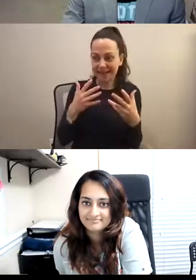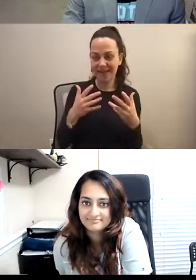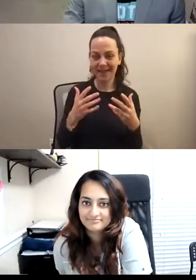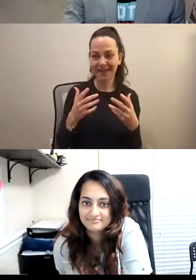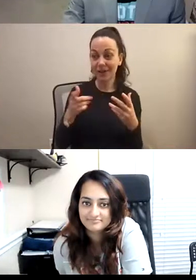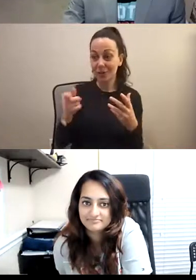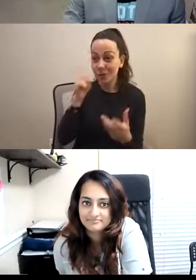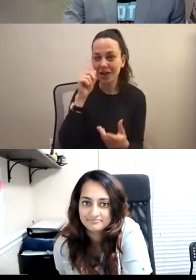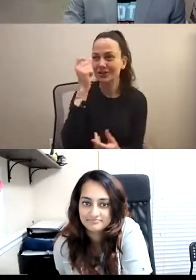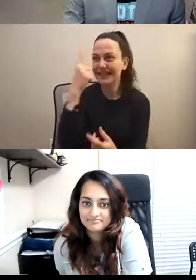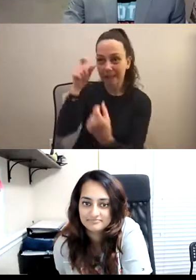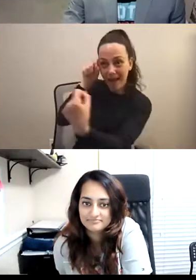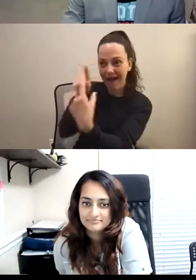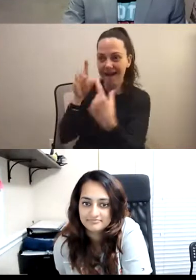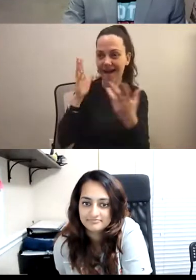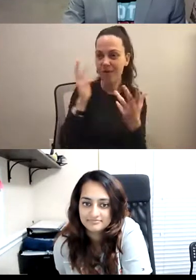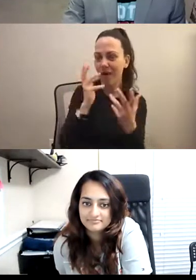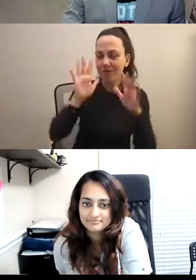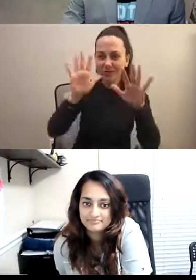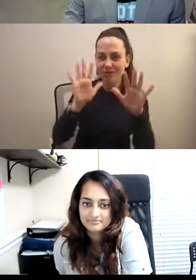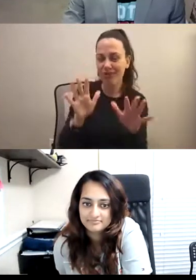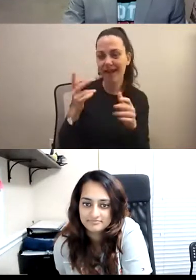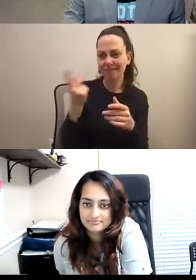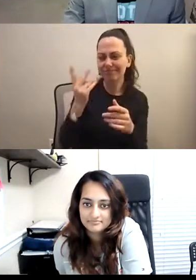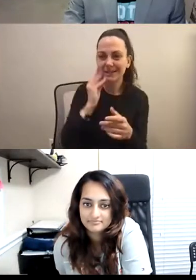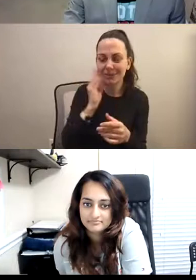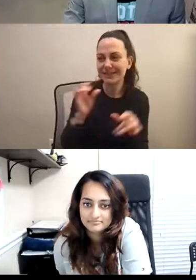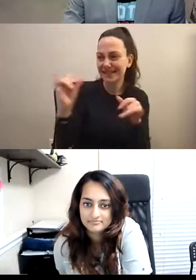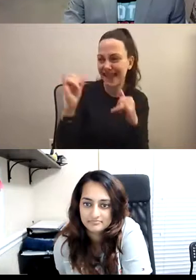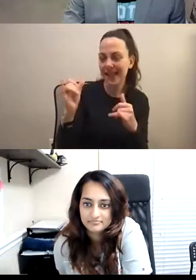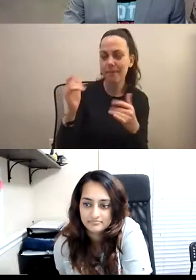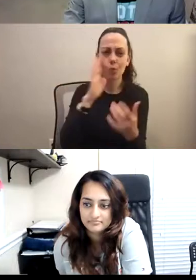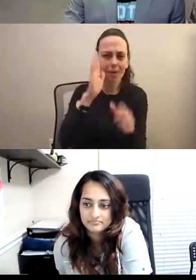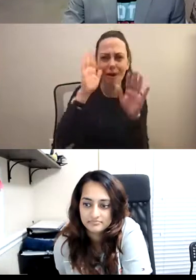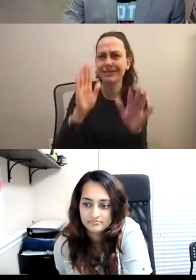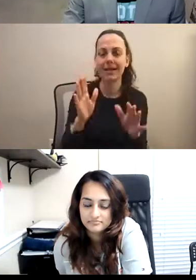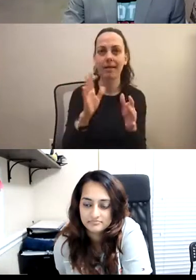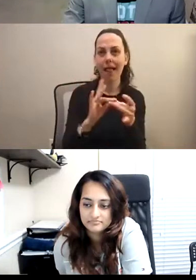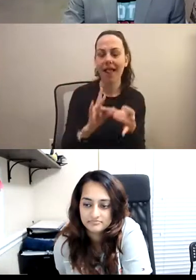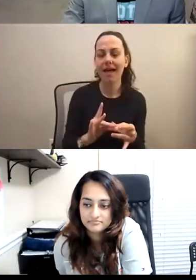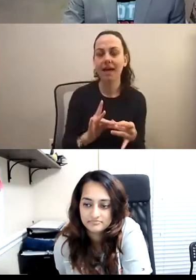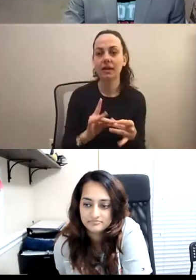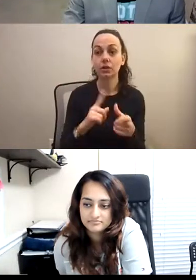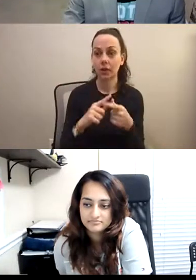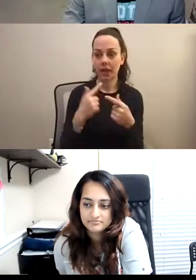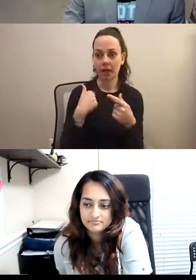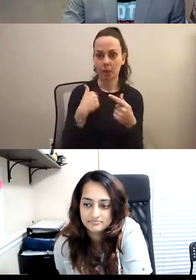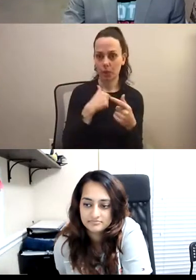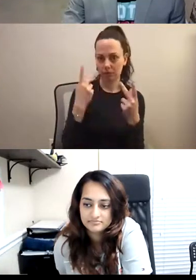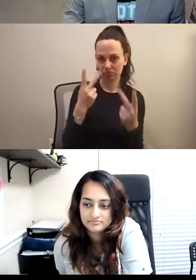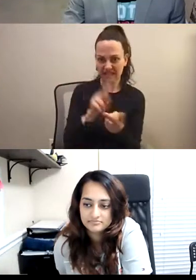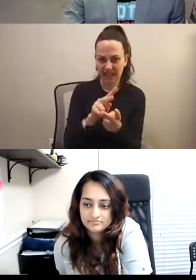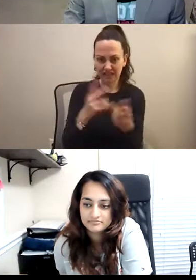all the things. It'll be great because we've been through the same ableism together. Like, it'll be awesome." And so we did the thing. We had sex,